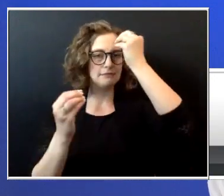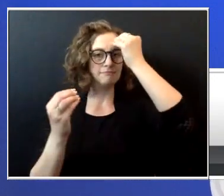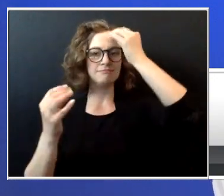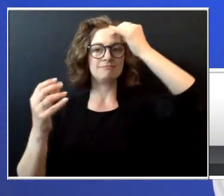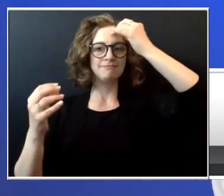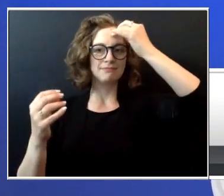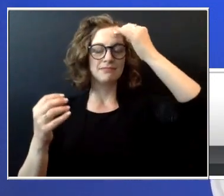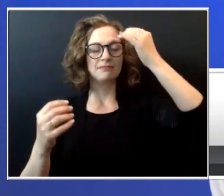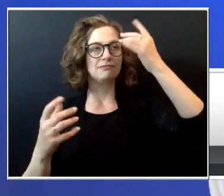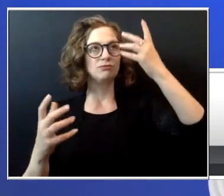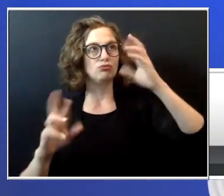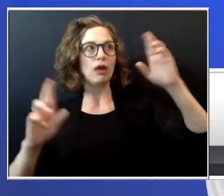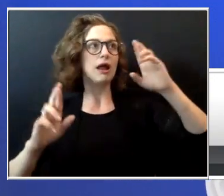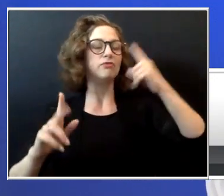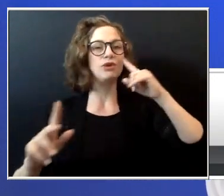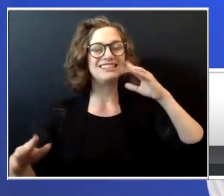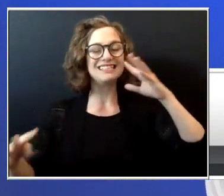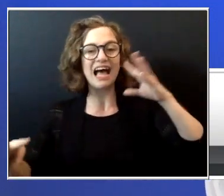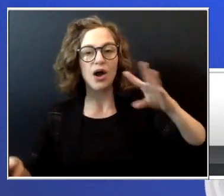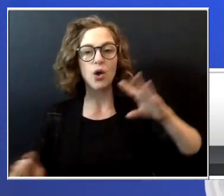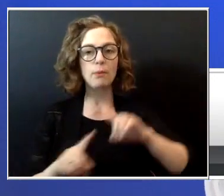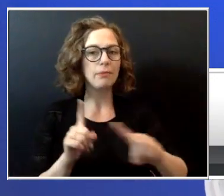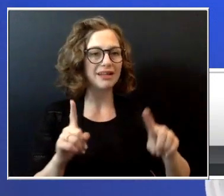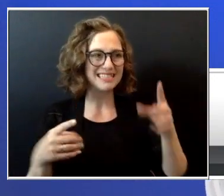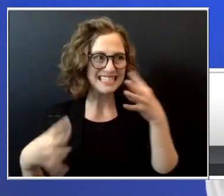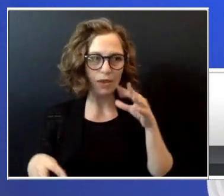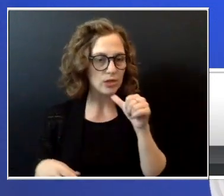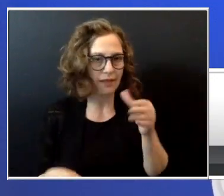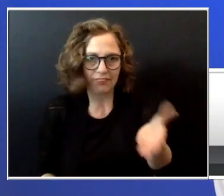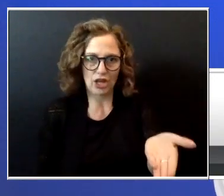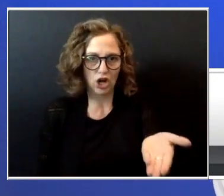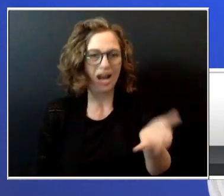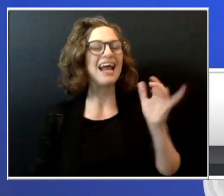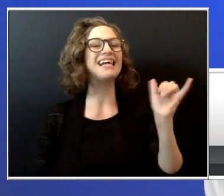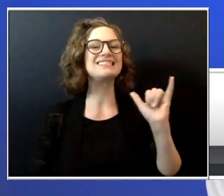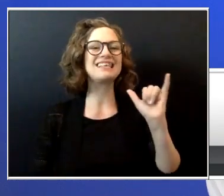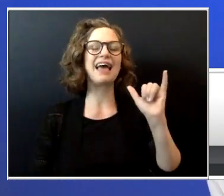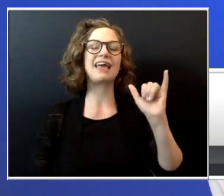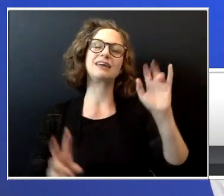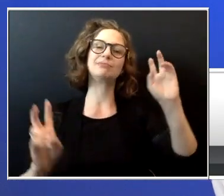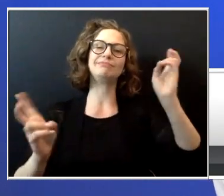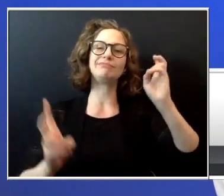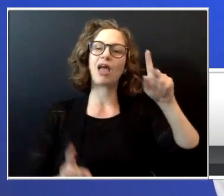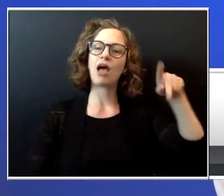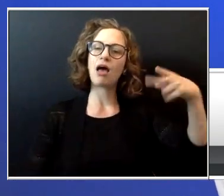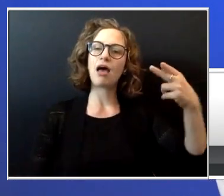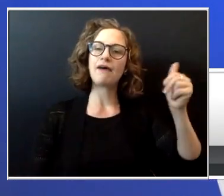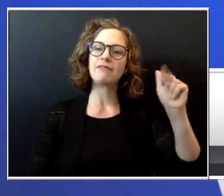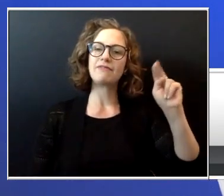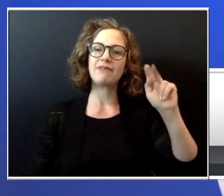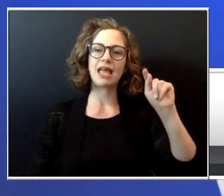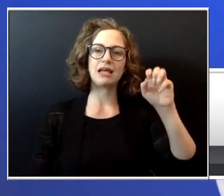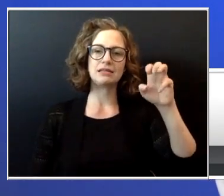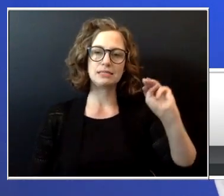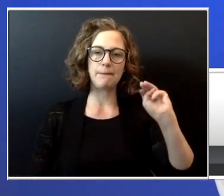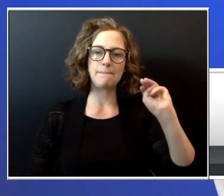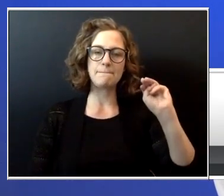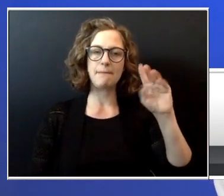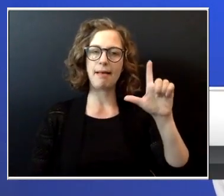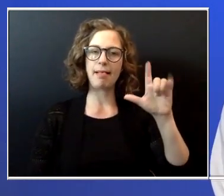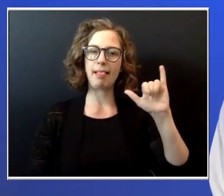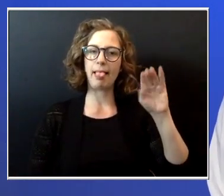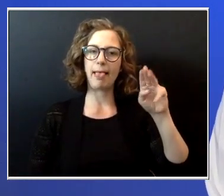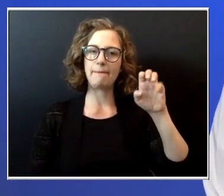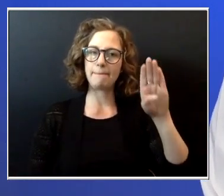Your brain is making a response to sound, but no sound came in the ear. And for most people, it's caused by noise exposure, but it can also be caused by